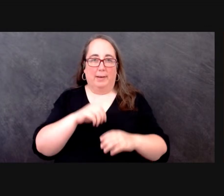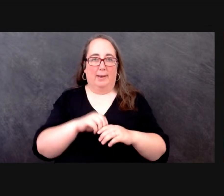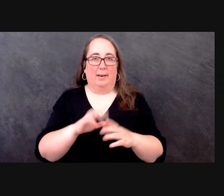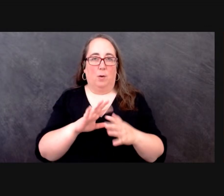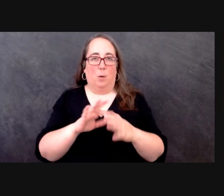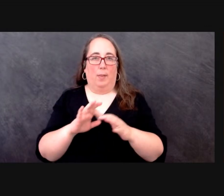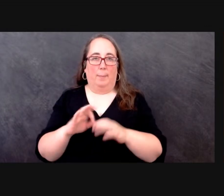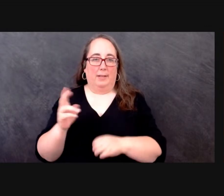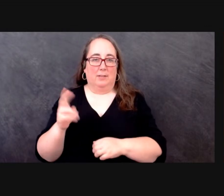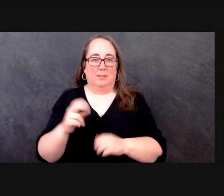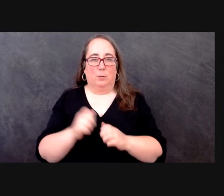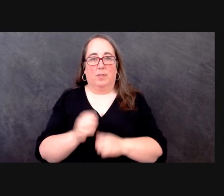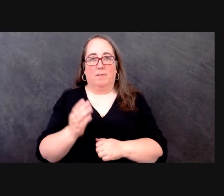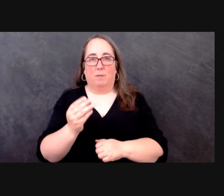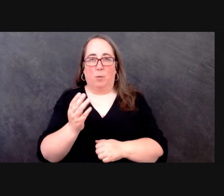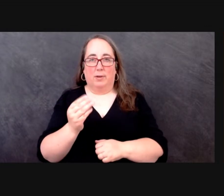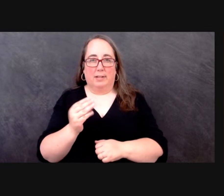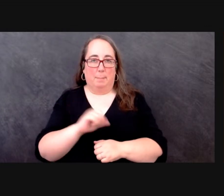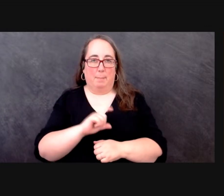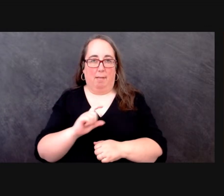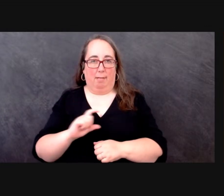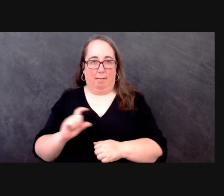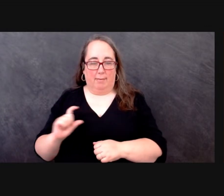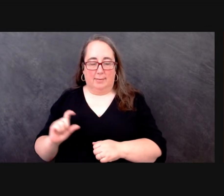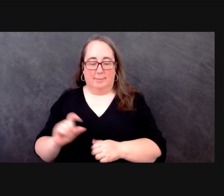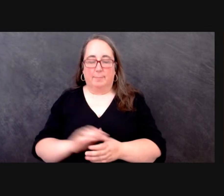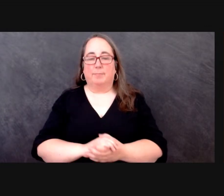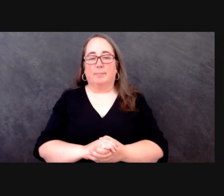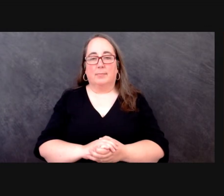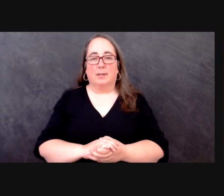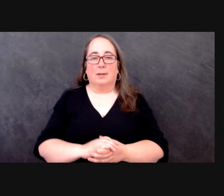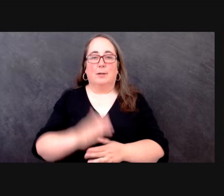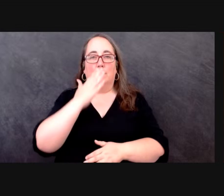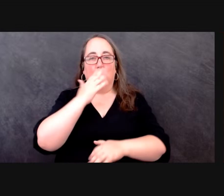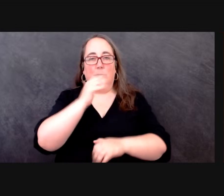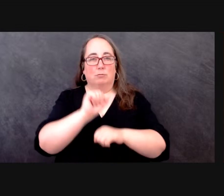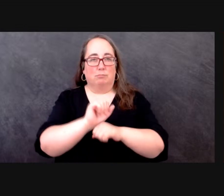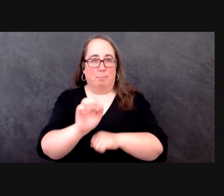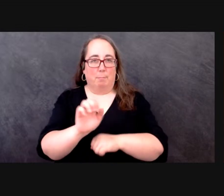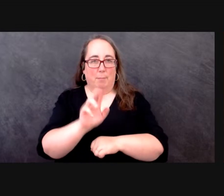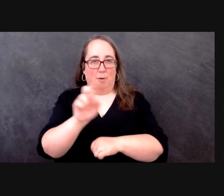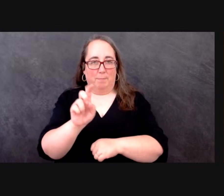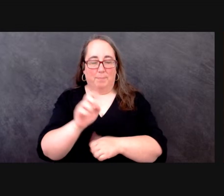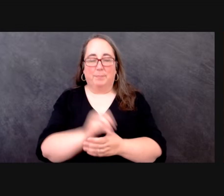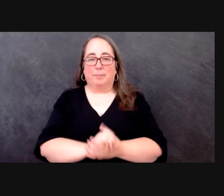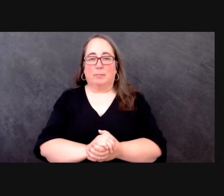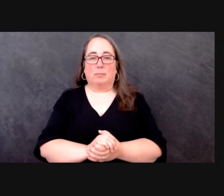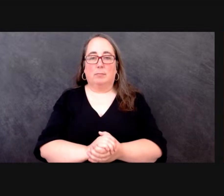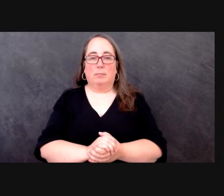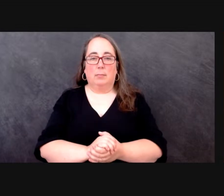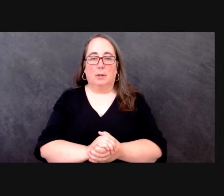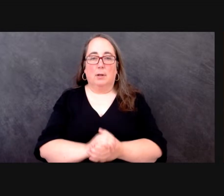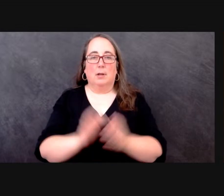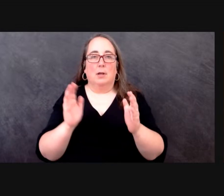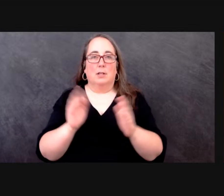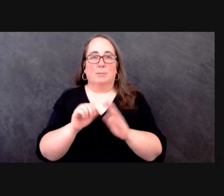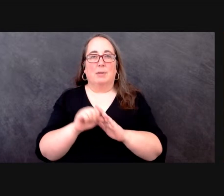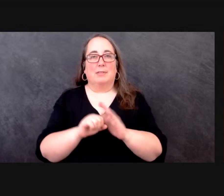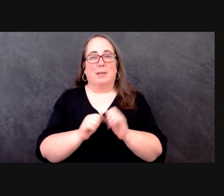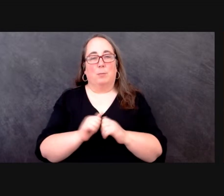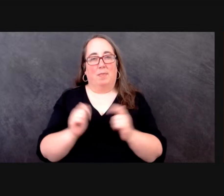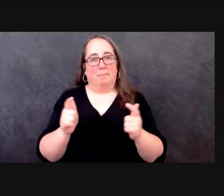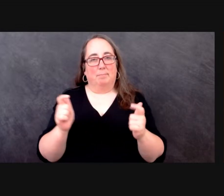history with 14 medals. Well done, Maryland. It is the small state with a big